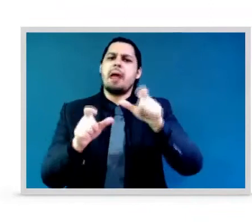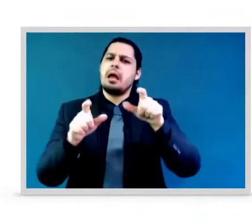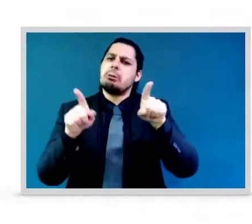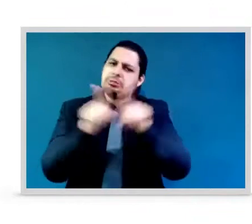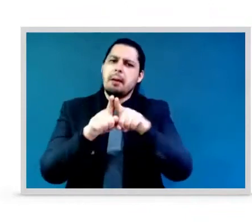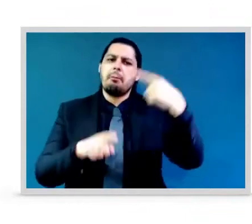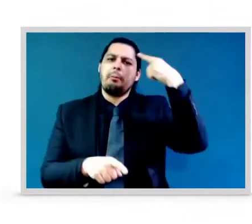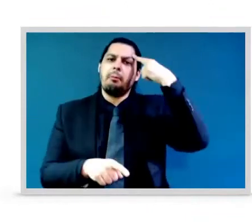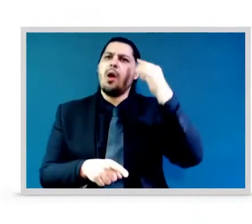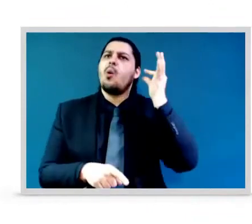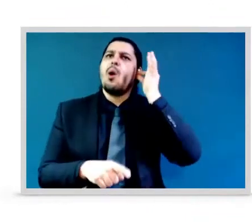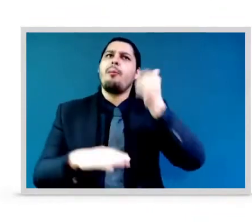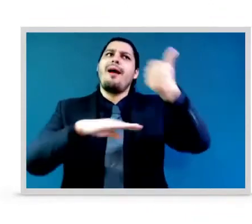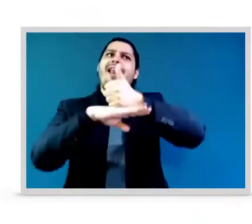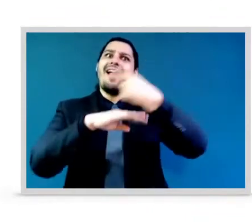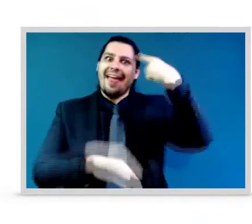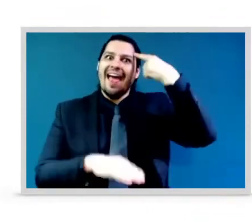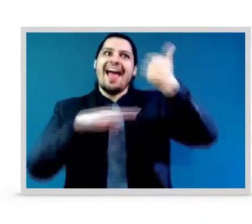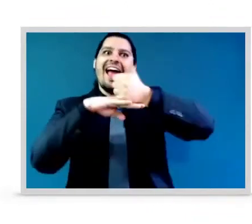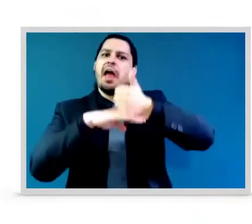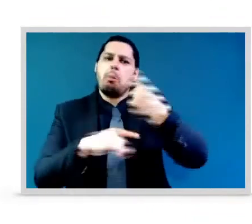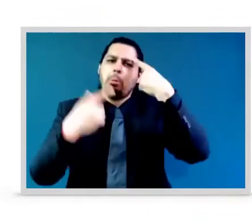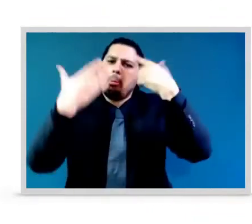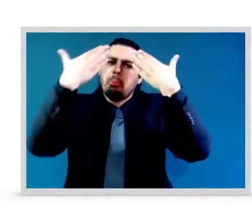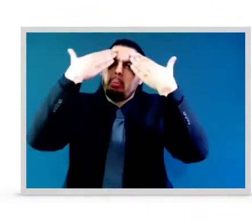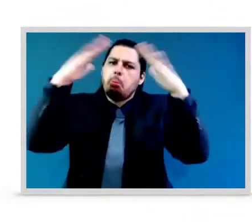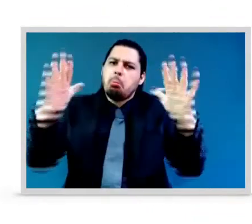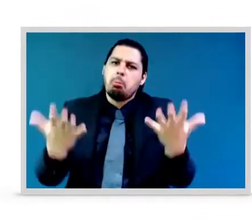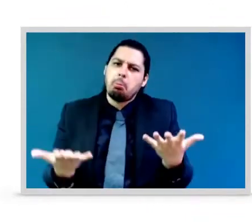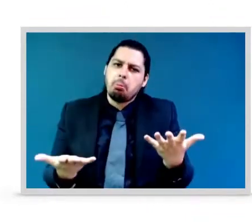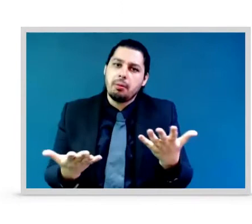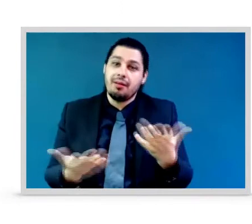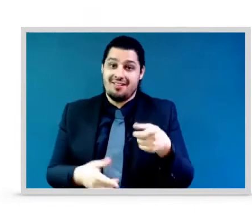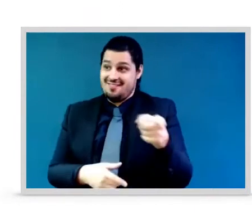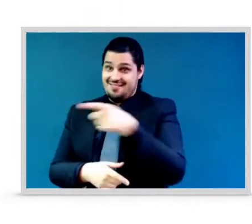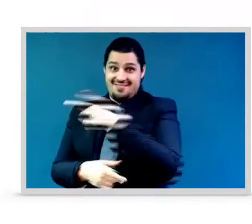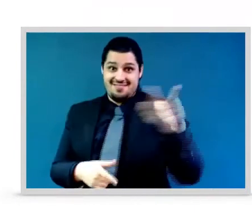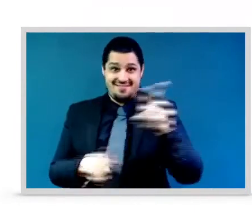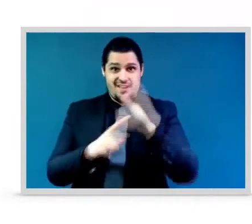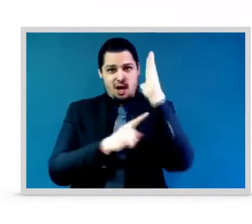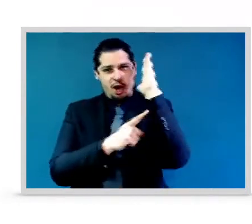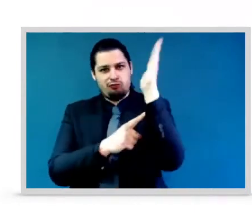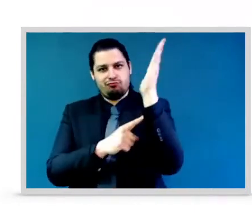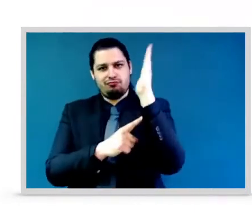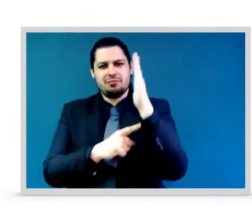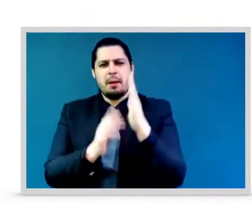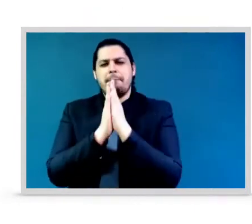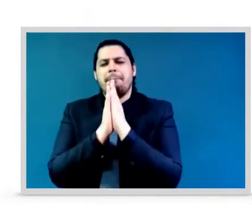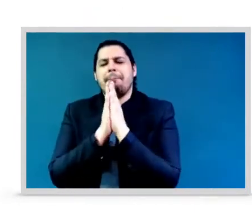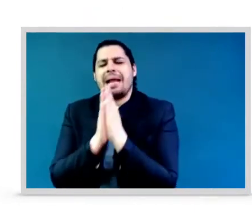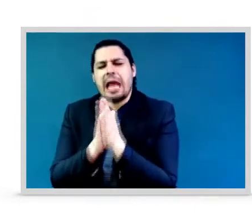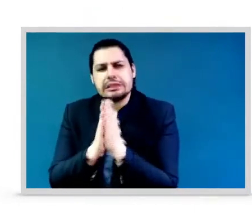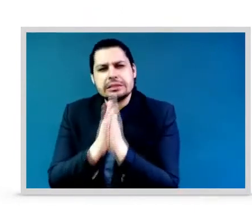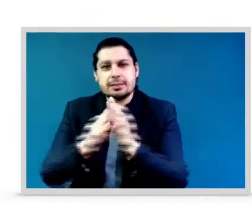unmute yourself when you talk, please, and then mute yourself when you're not talking. Also, keep it conversational so